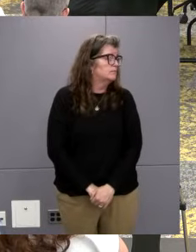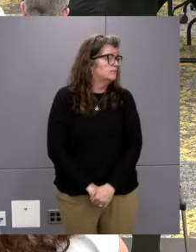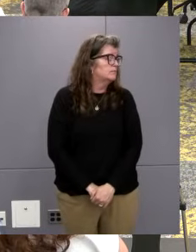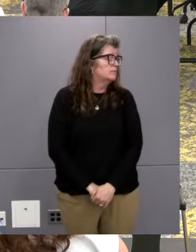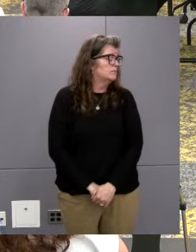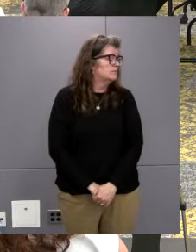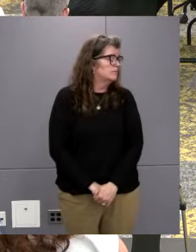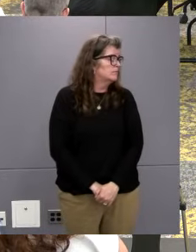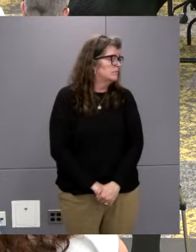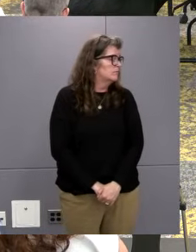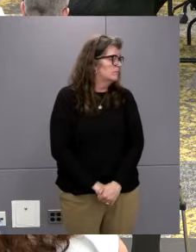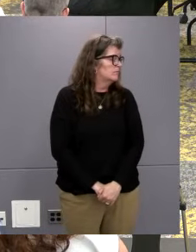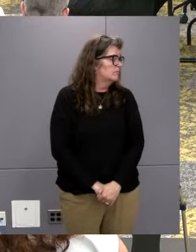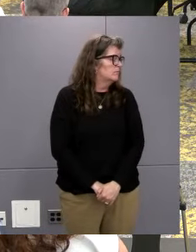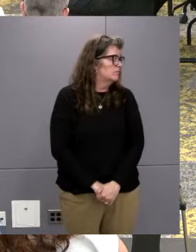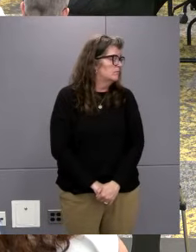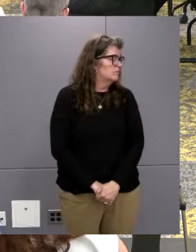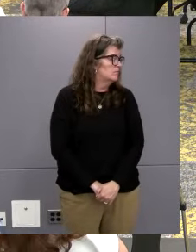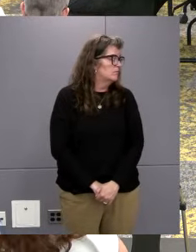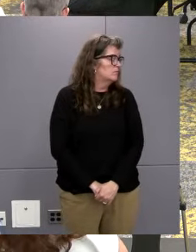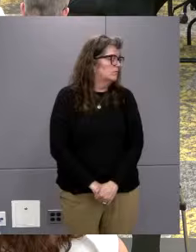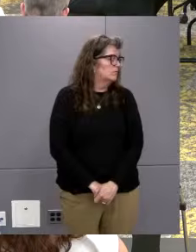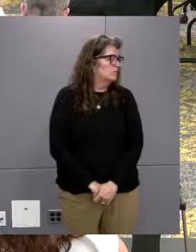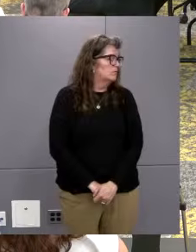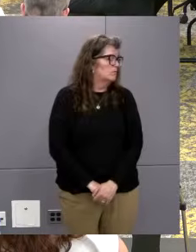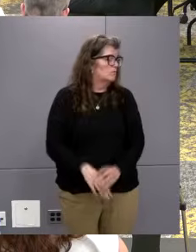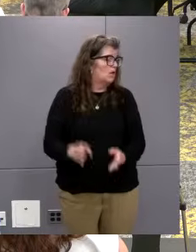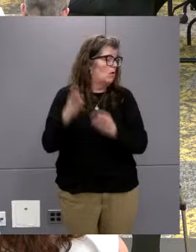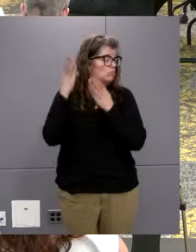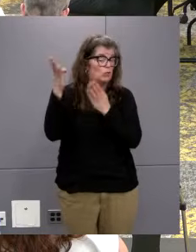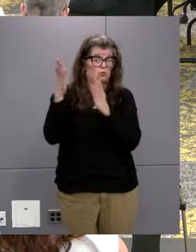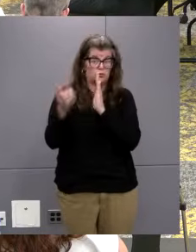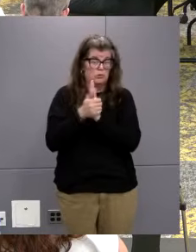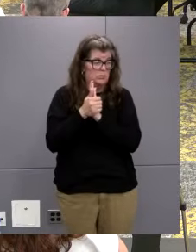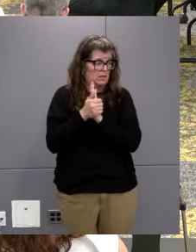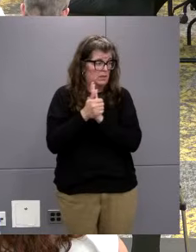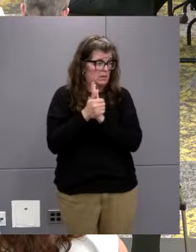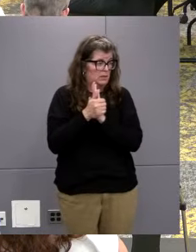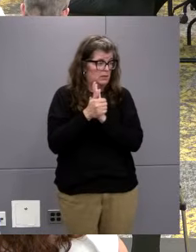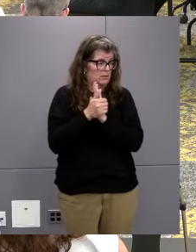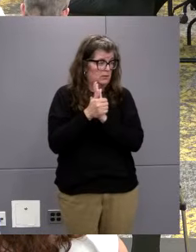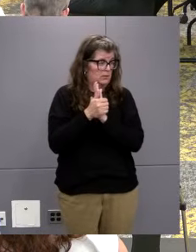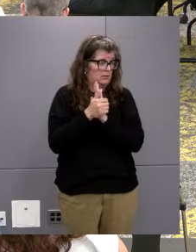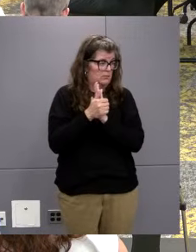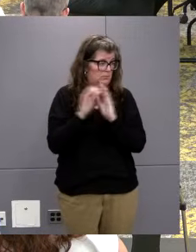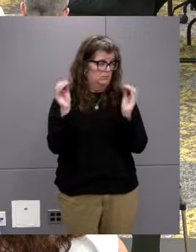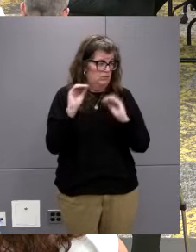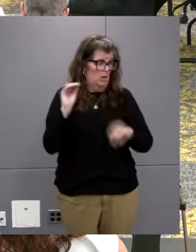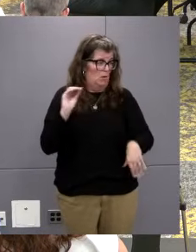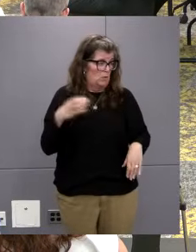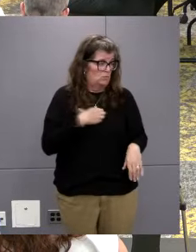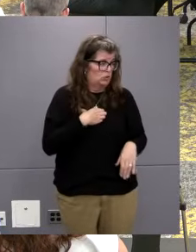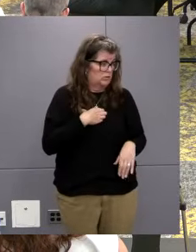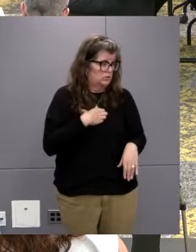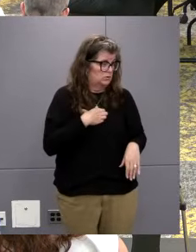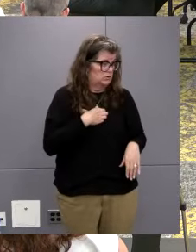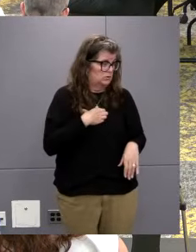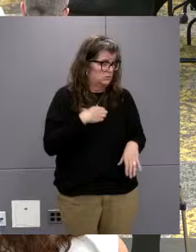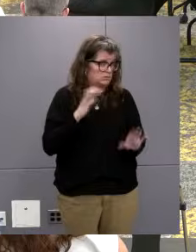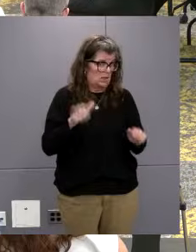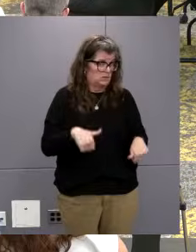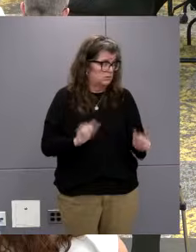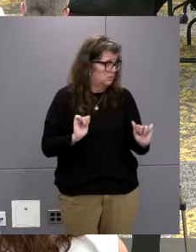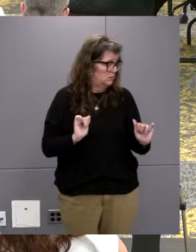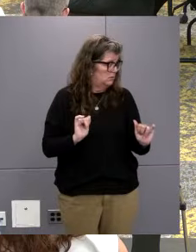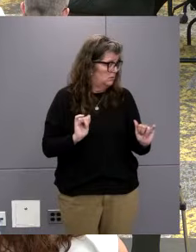Okay, I believe we have a motion to amend. Yeah, without I mean, there was no objection. Can you go that route? Do